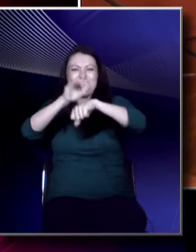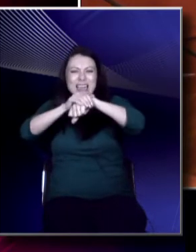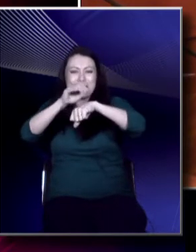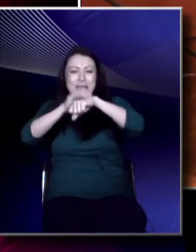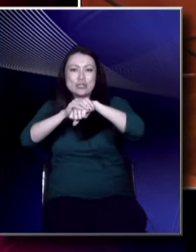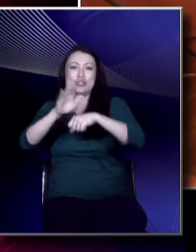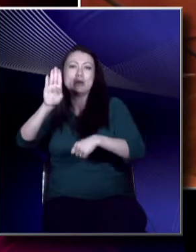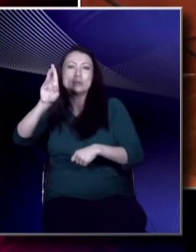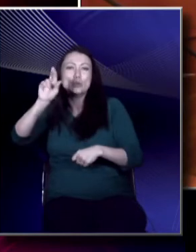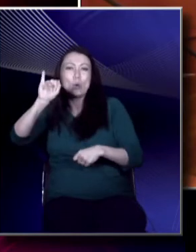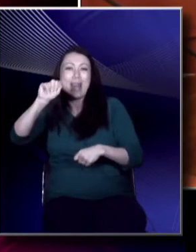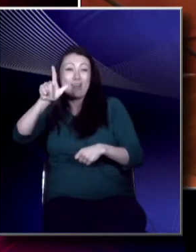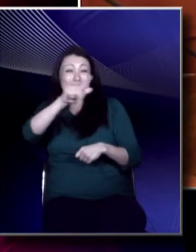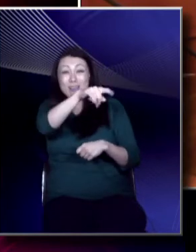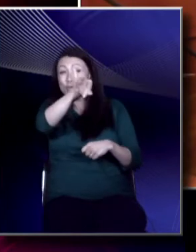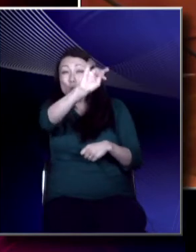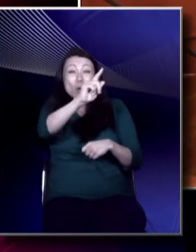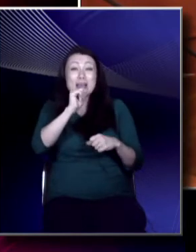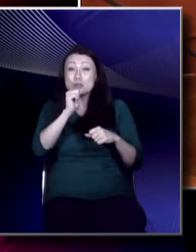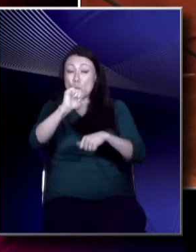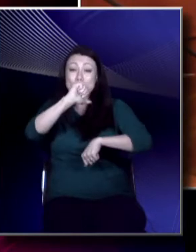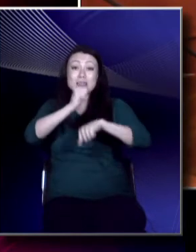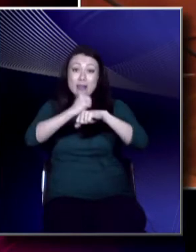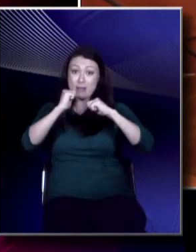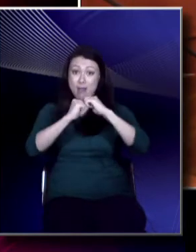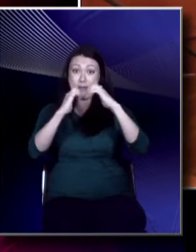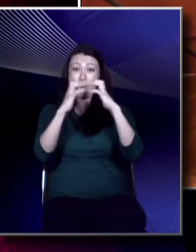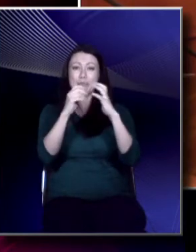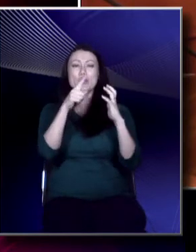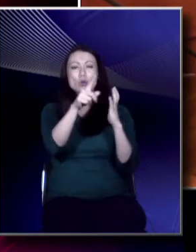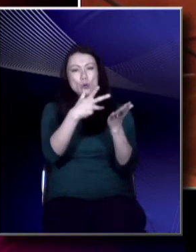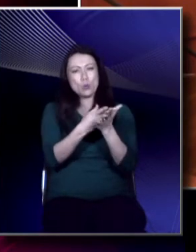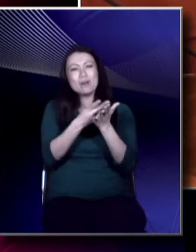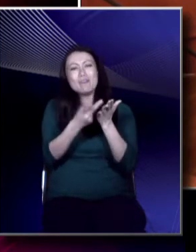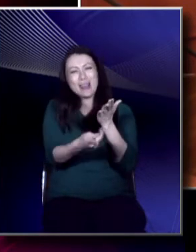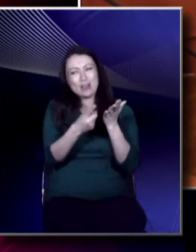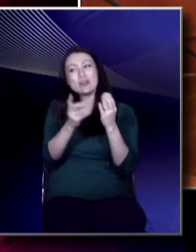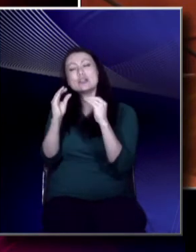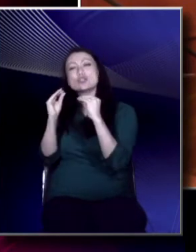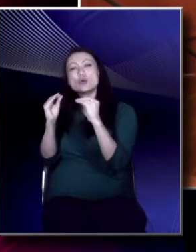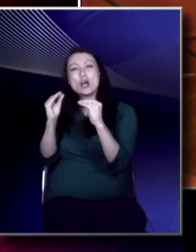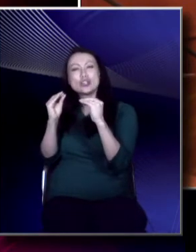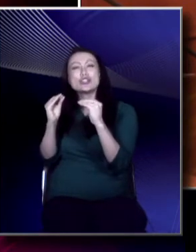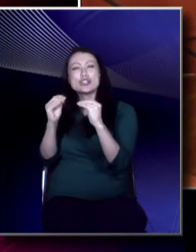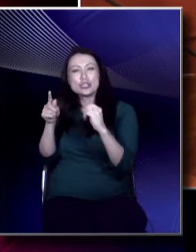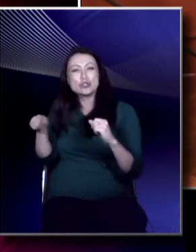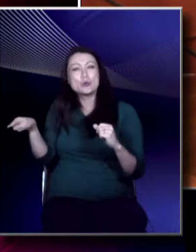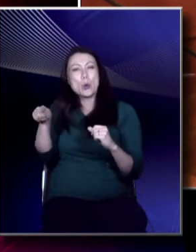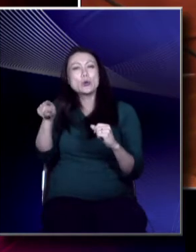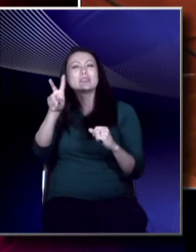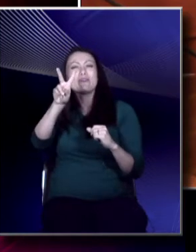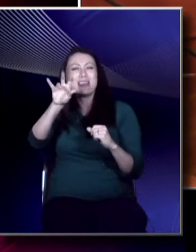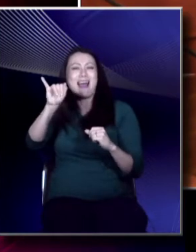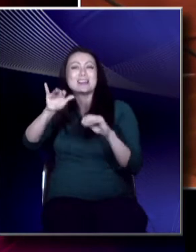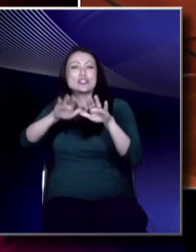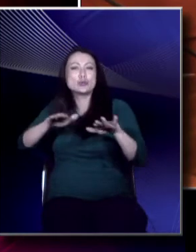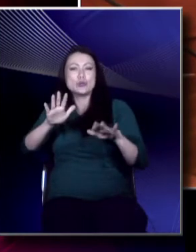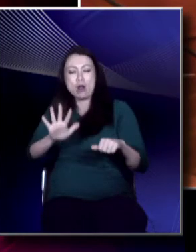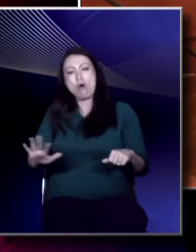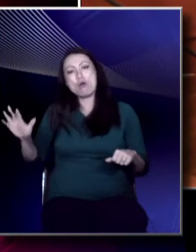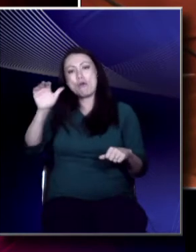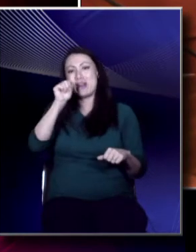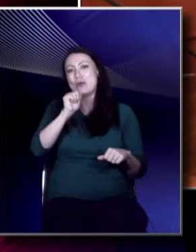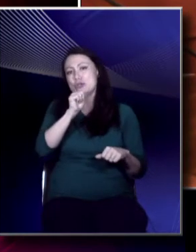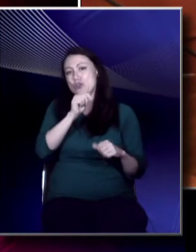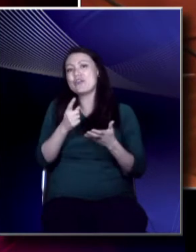steps ensures the failure of the instruction you are woefully providing. Visually impaired children of Arizona deserve